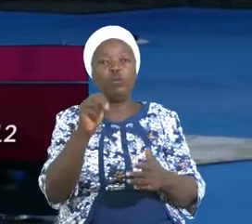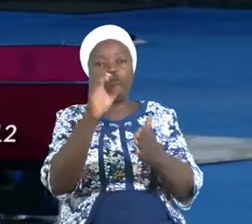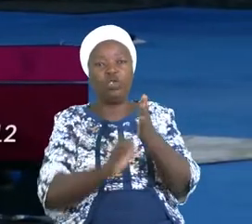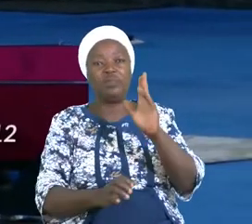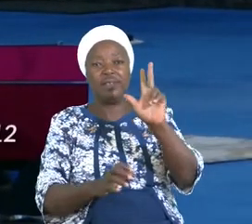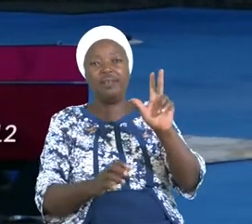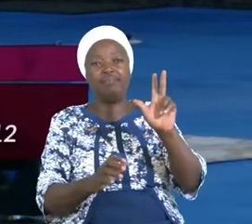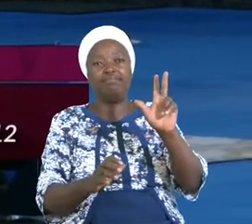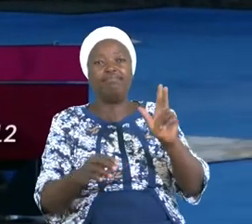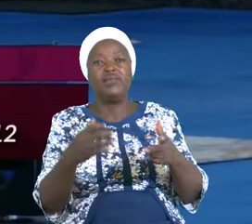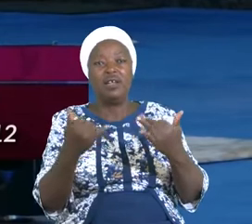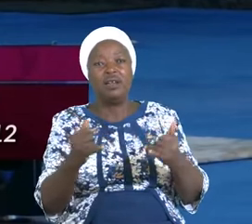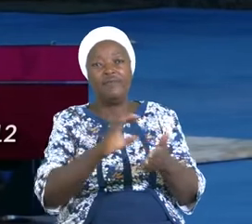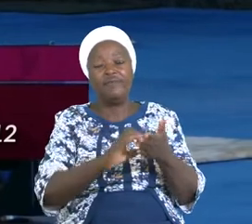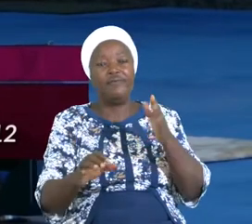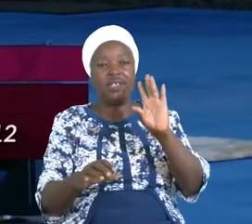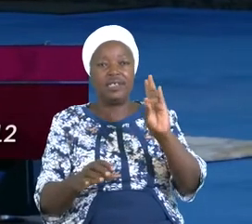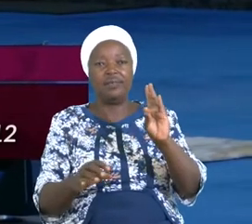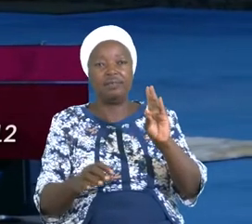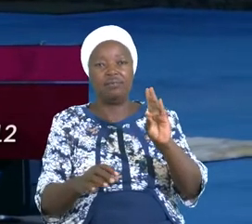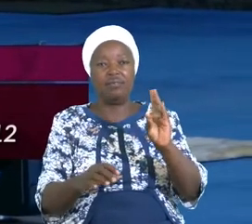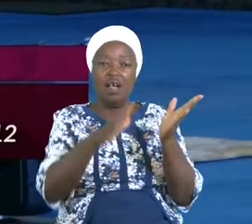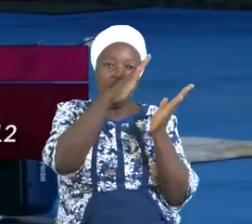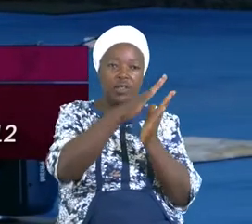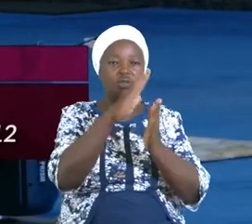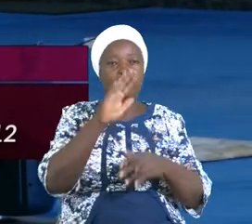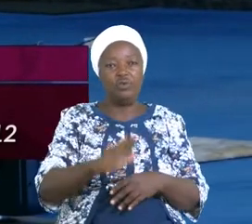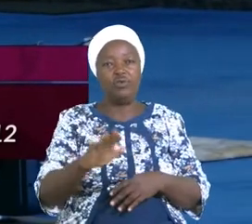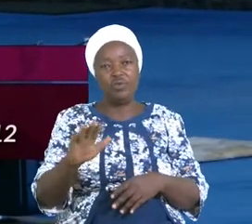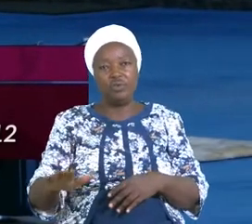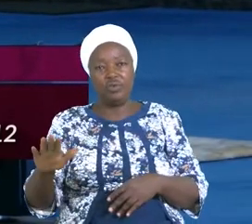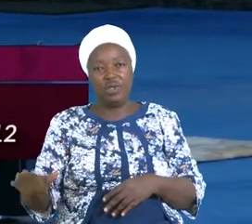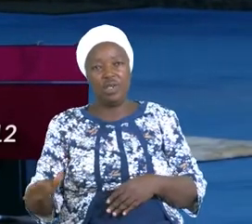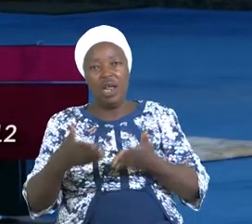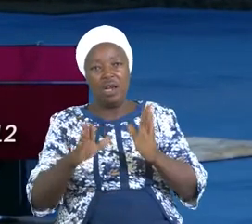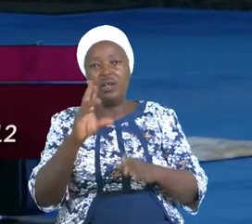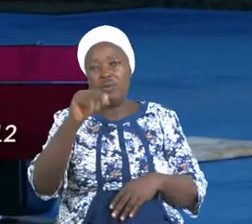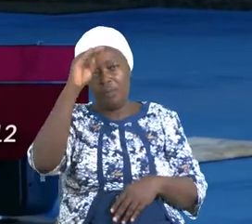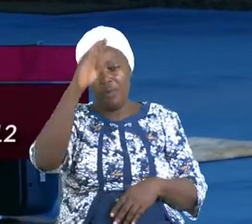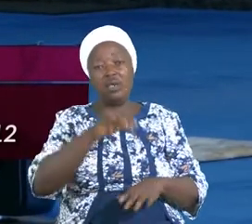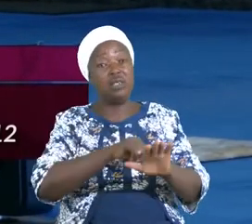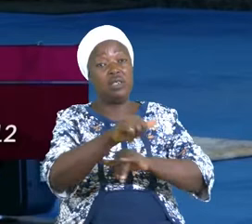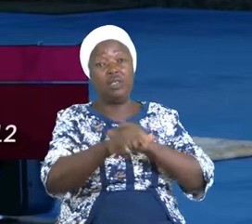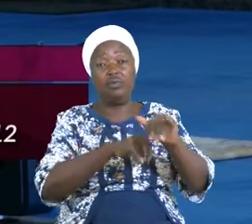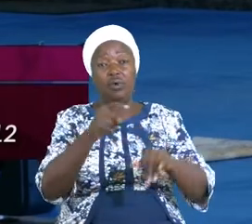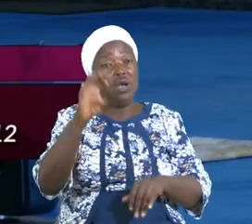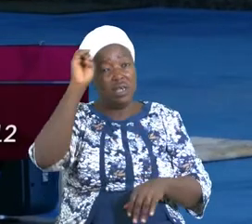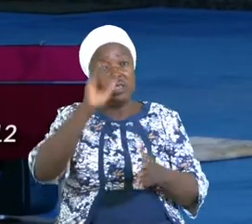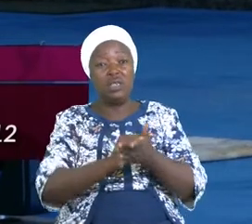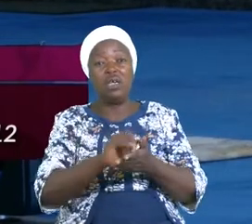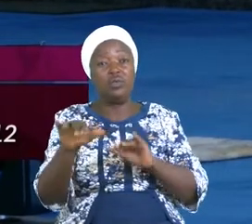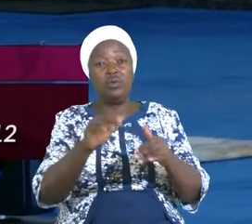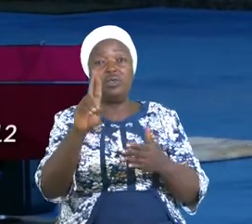from verse 7. Little children, let no man deceive you. He that doeth righteousness